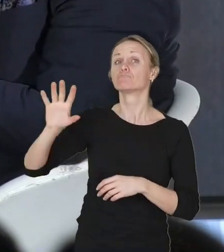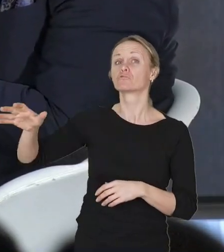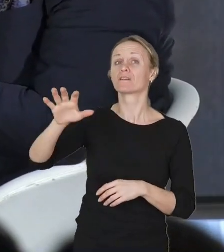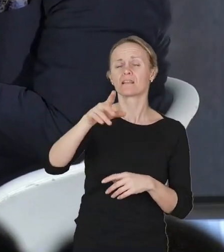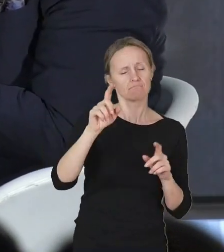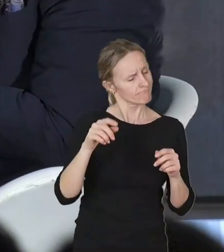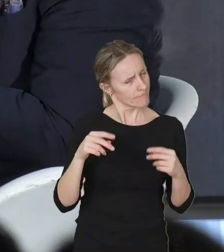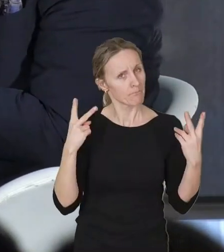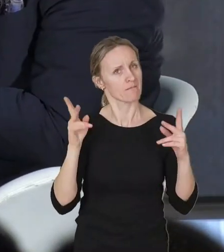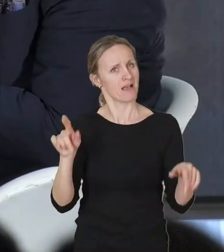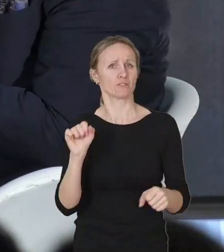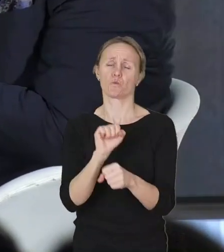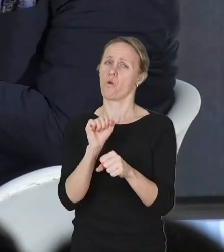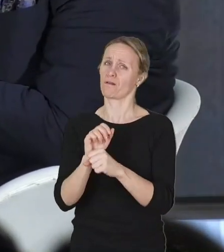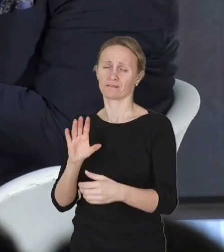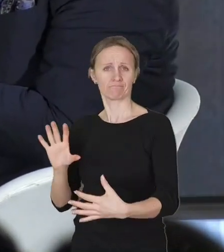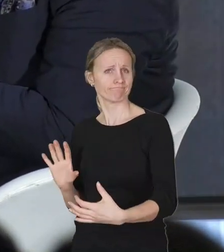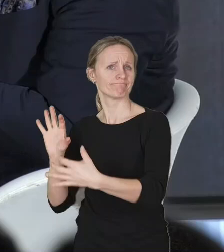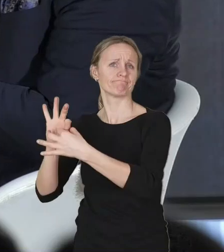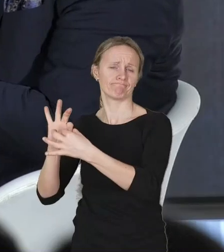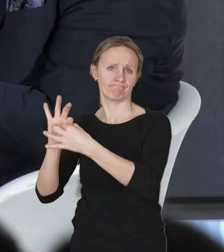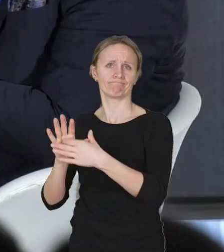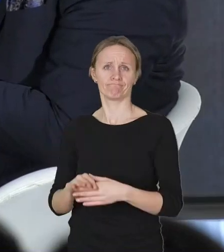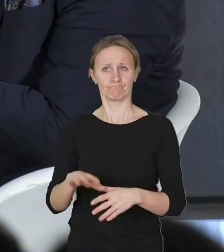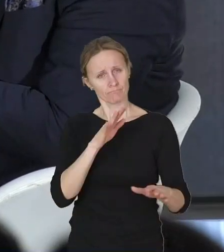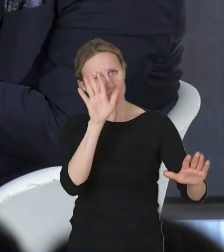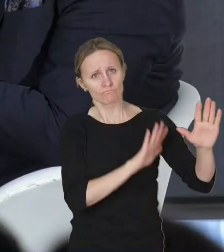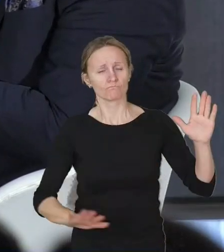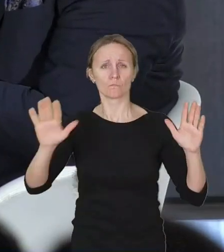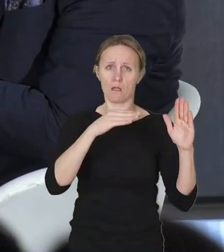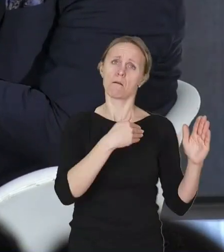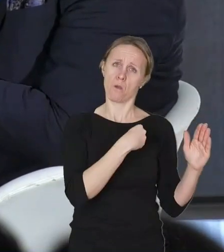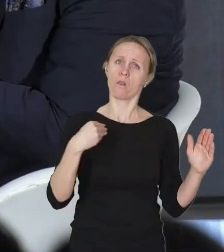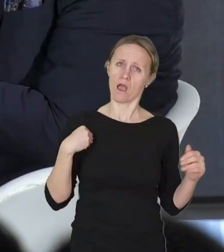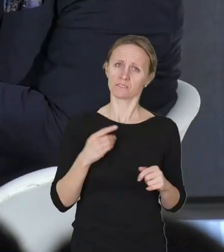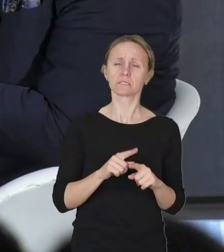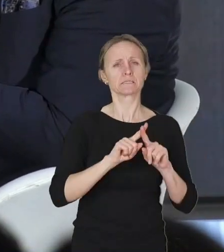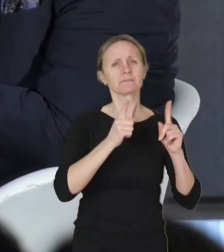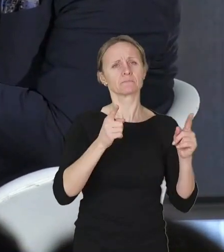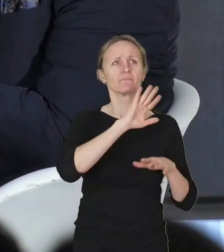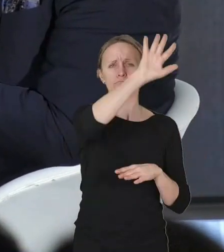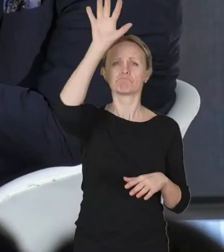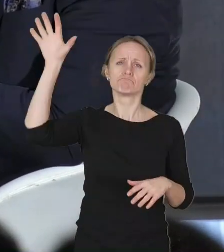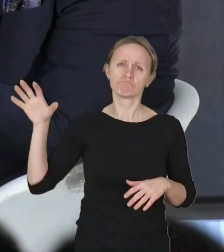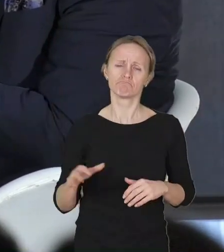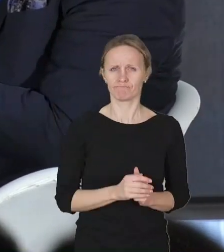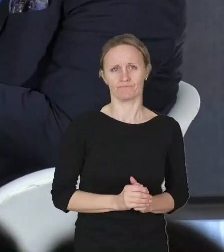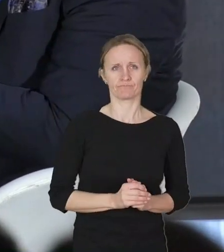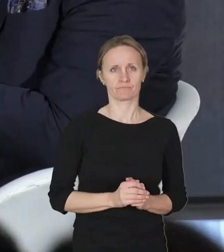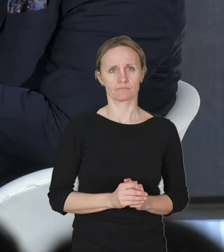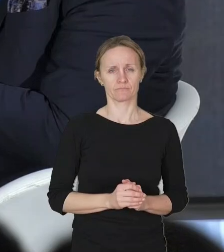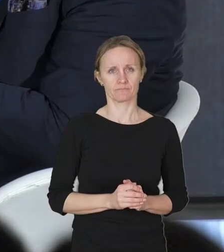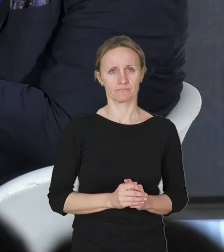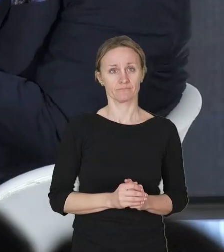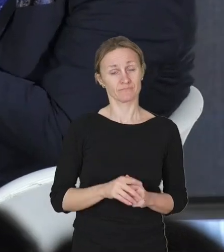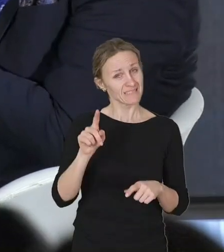synchronized support, some kind of lift for selected companies from the very bottom, from the very beginning to the very